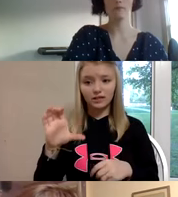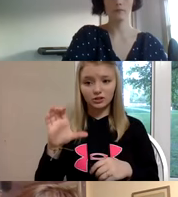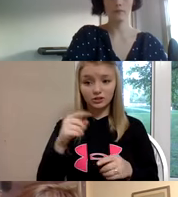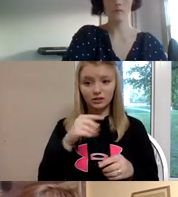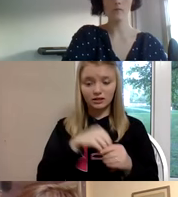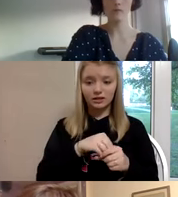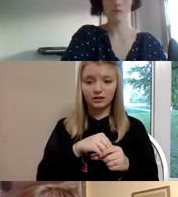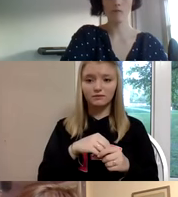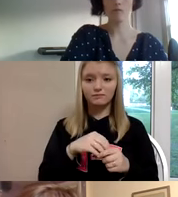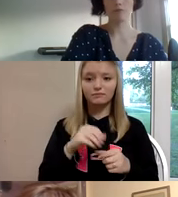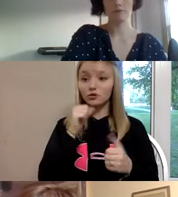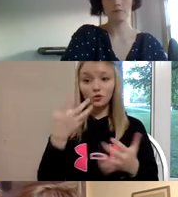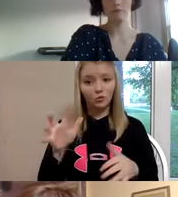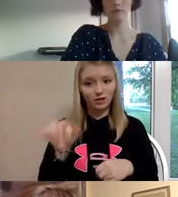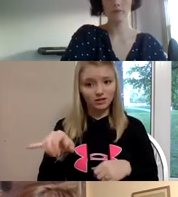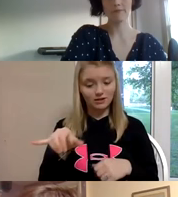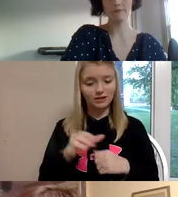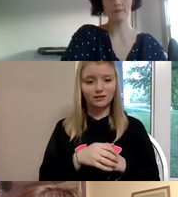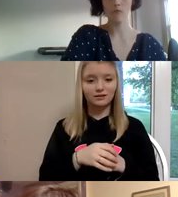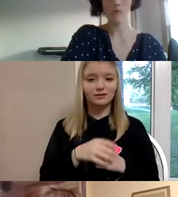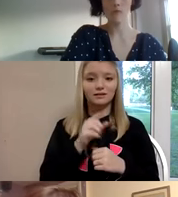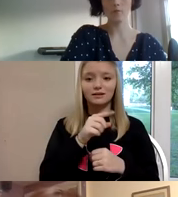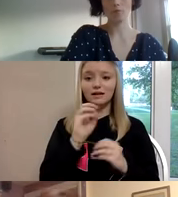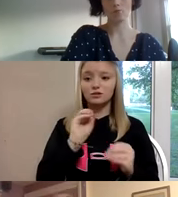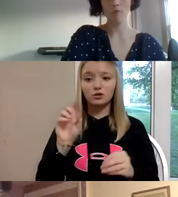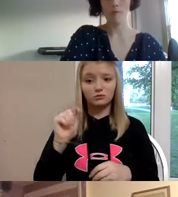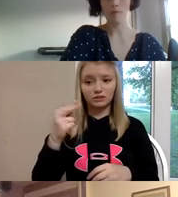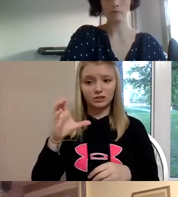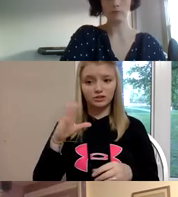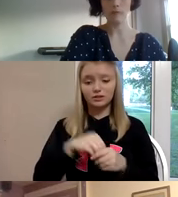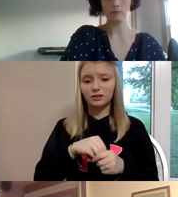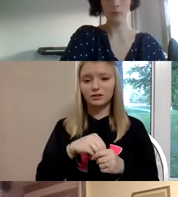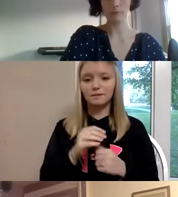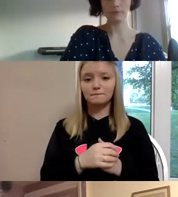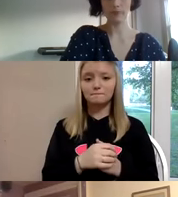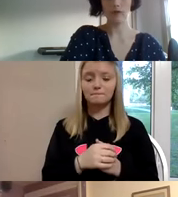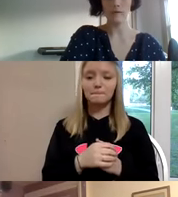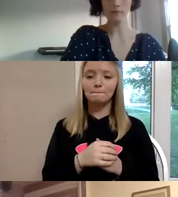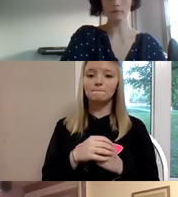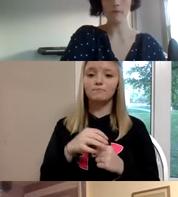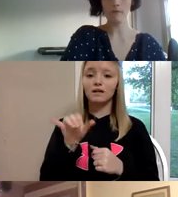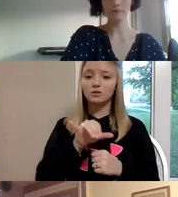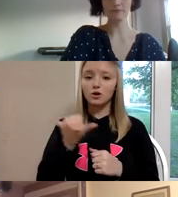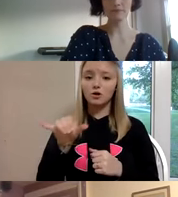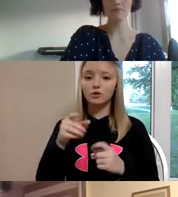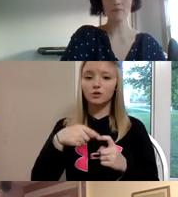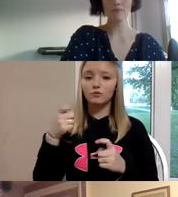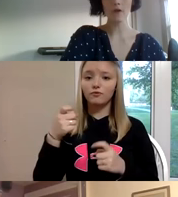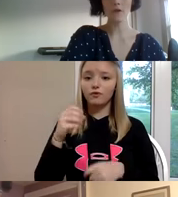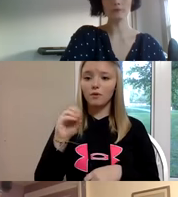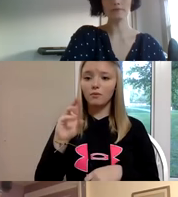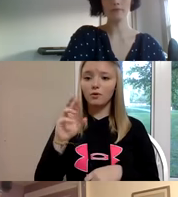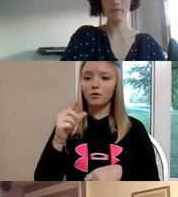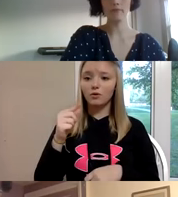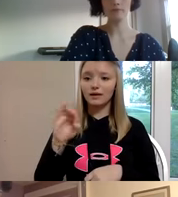want in your CBD oil. It is 100% free of THC, but it is also derived from organically grown